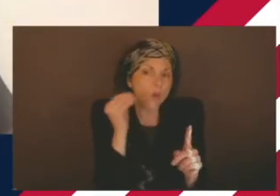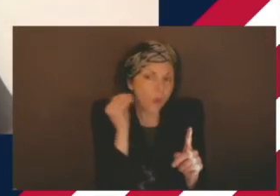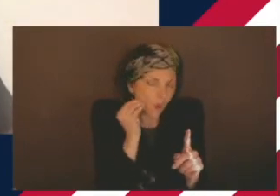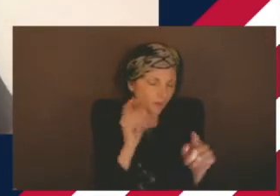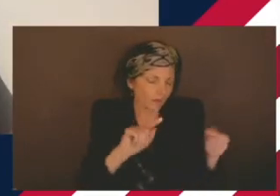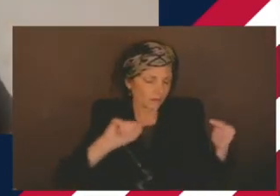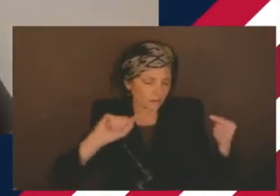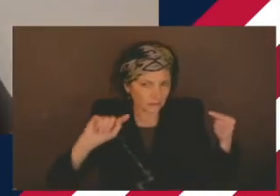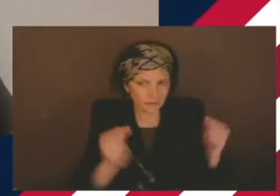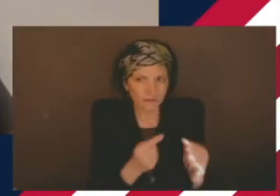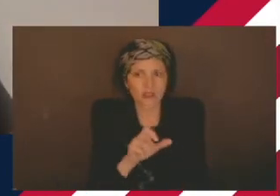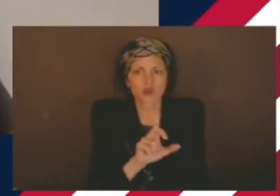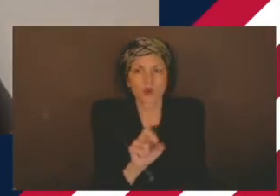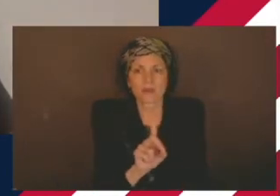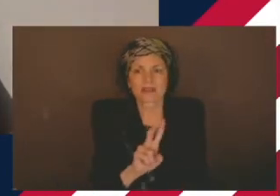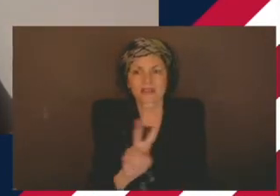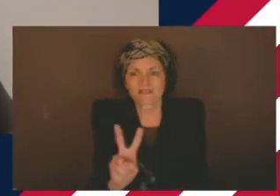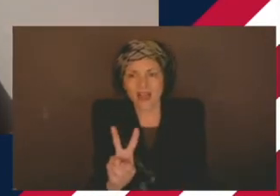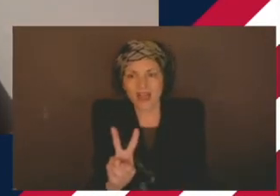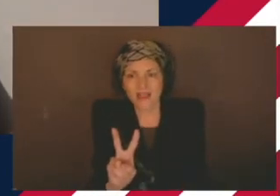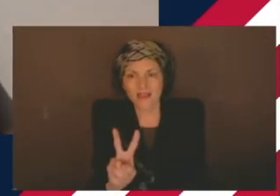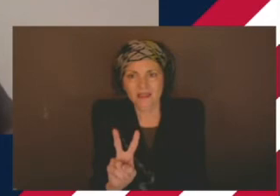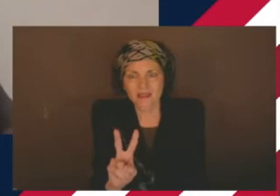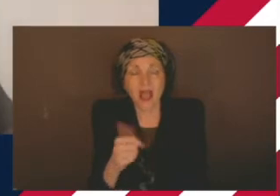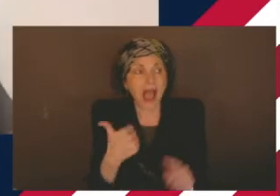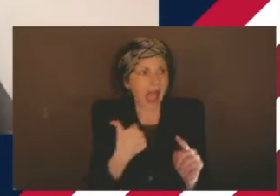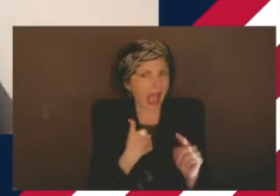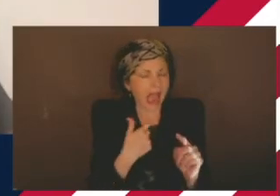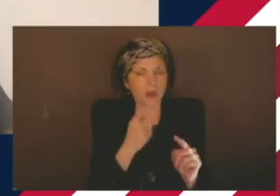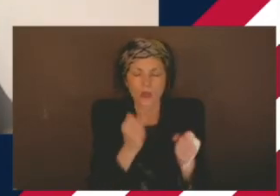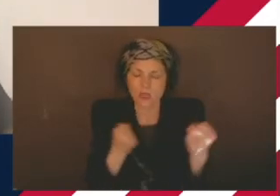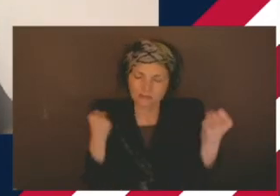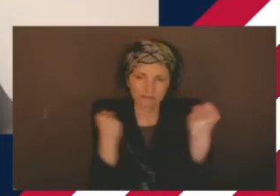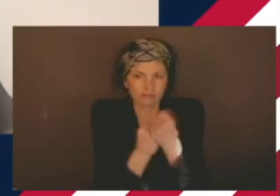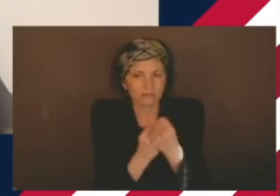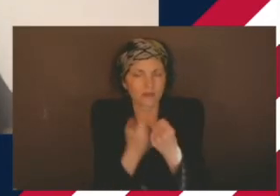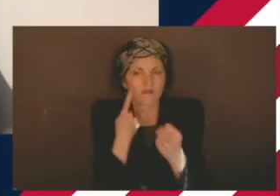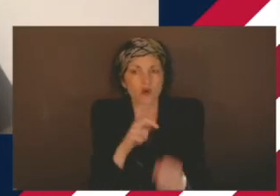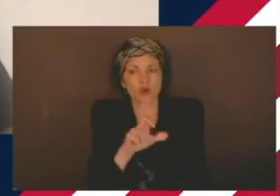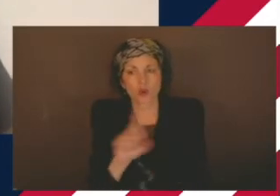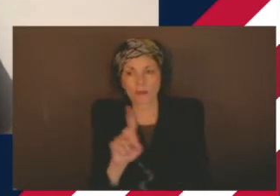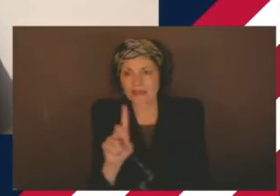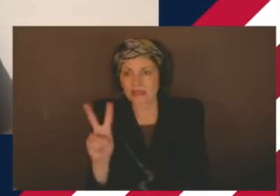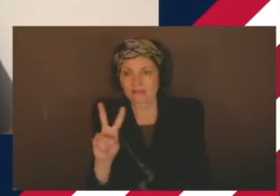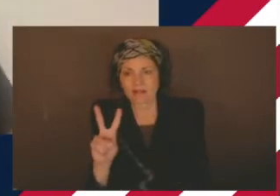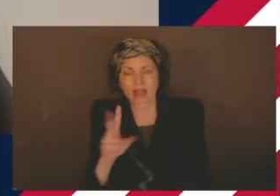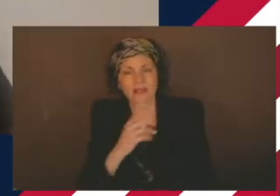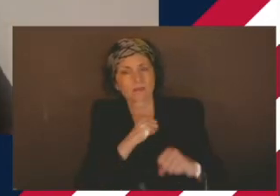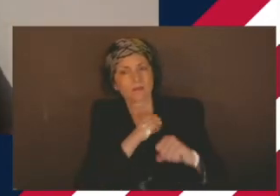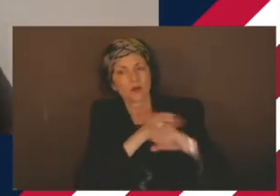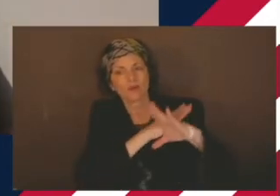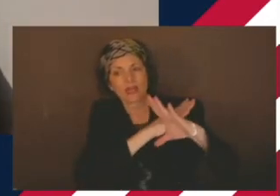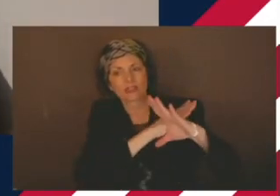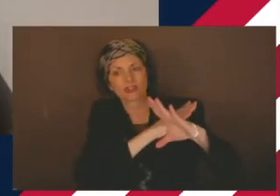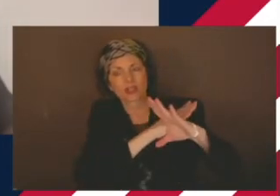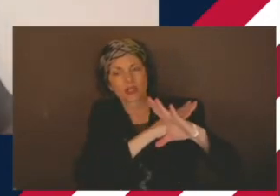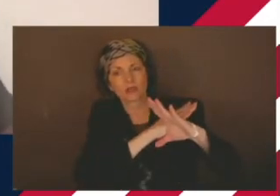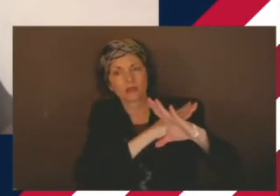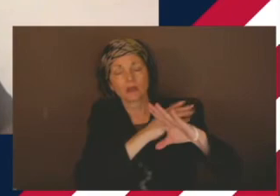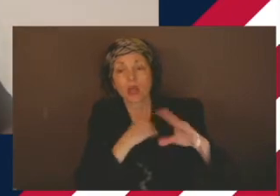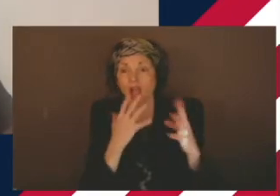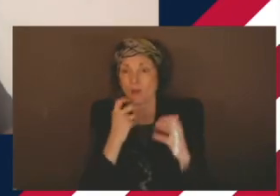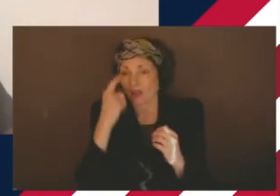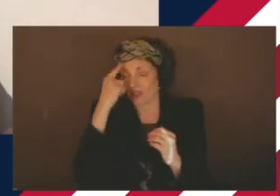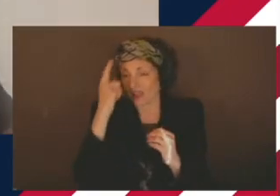that I remain a staunch advocate for domestic violence awareness and prevention. I like to think that I'm only one of a handful